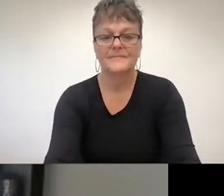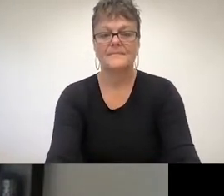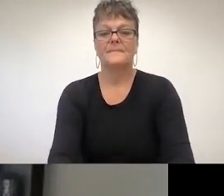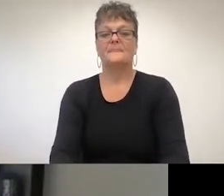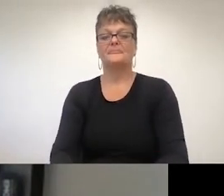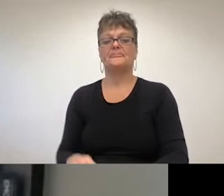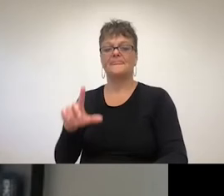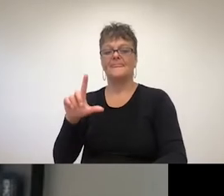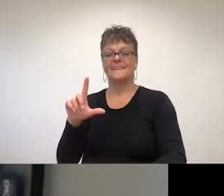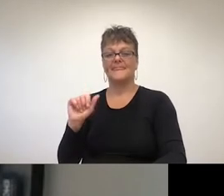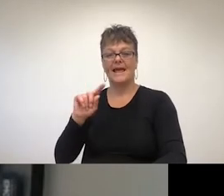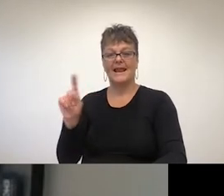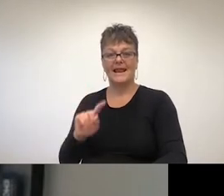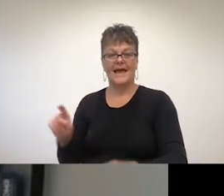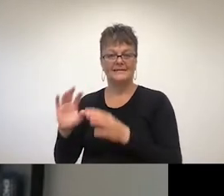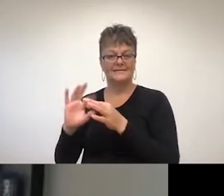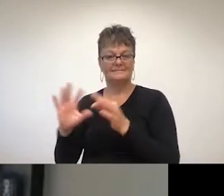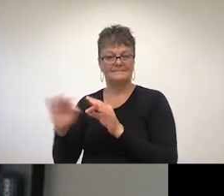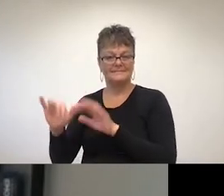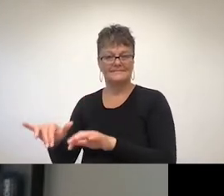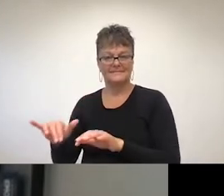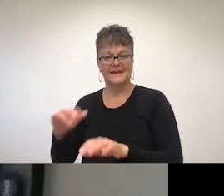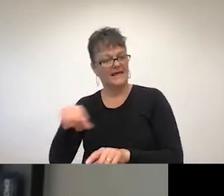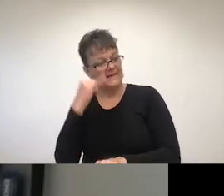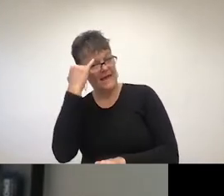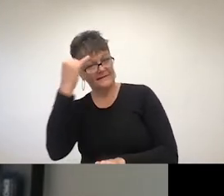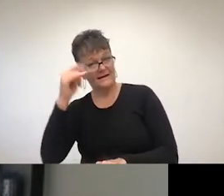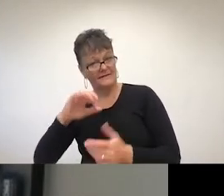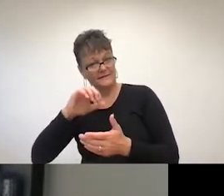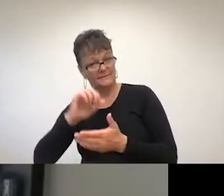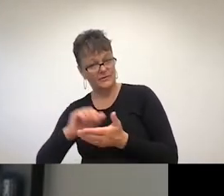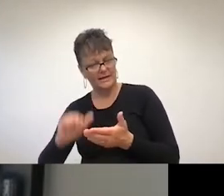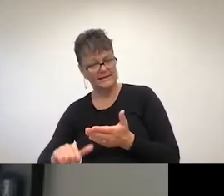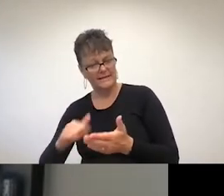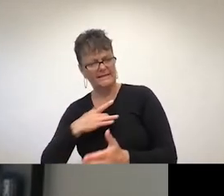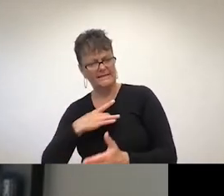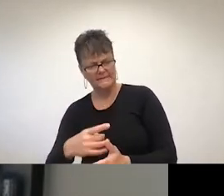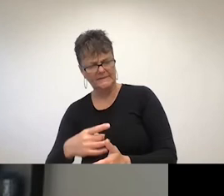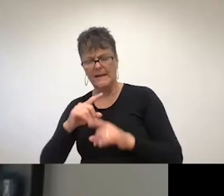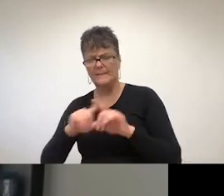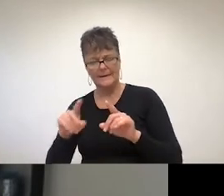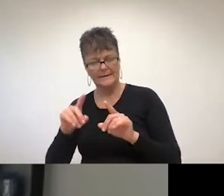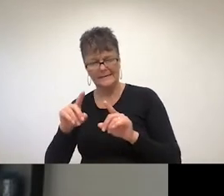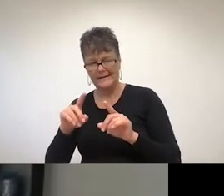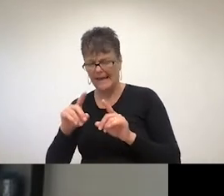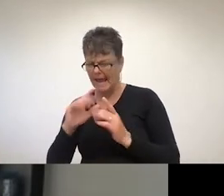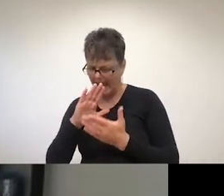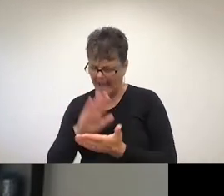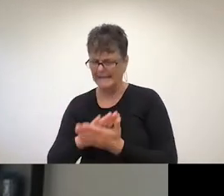Les, that's such a good question. The idea of subtracting is interesting, but can this compromise academic rigor? Sure.